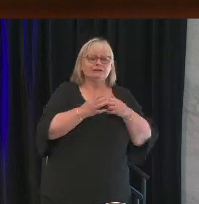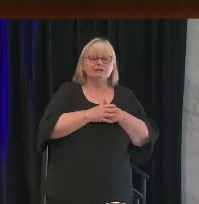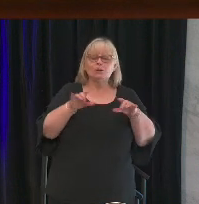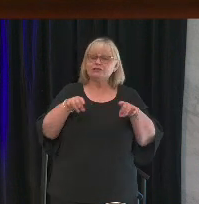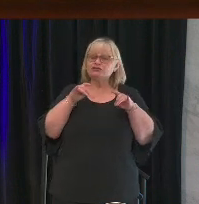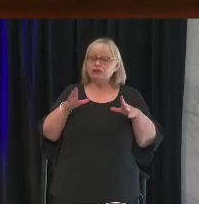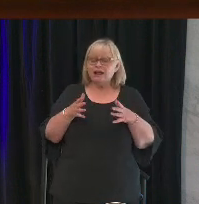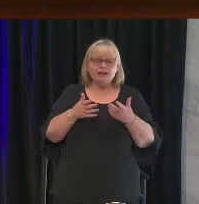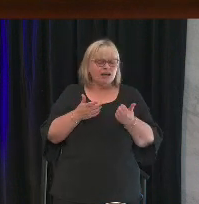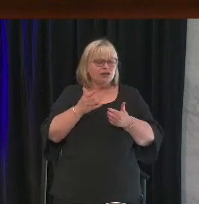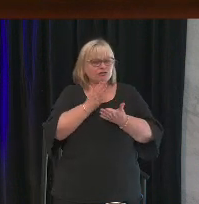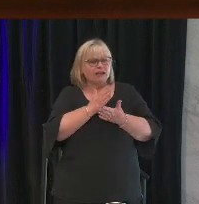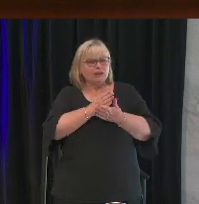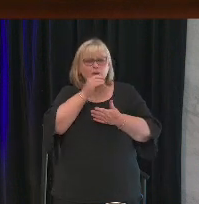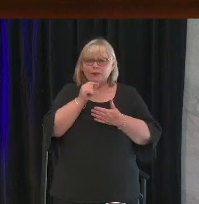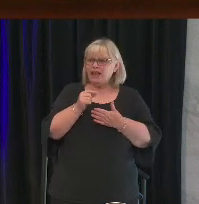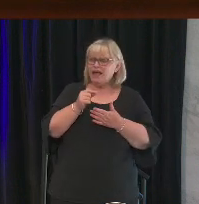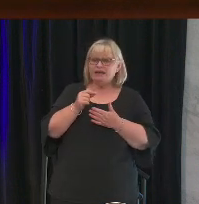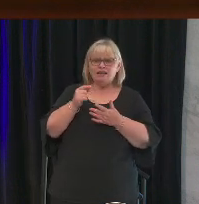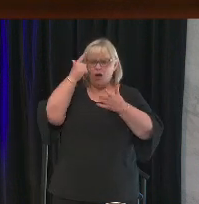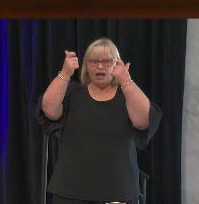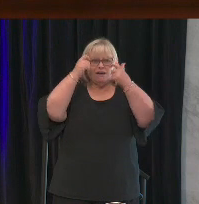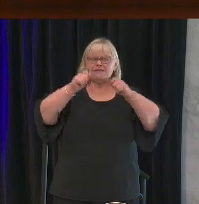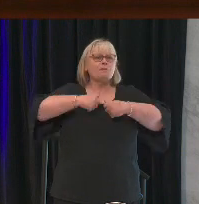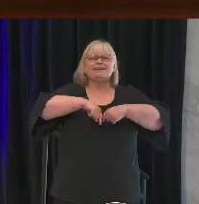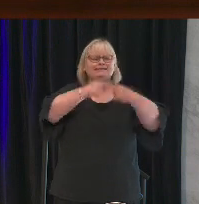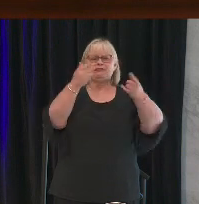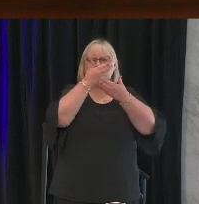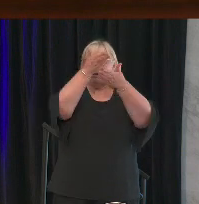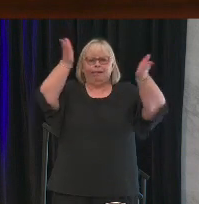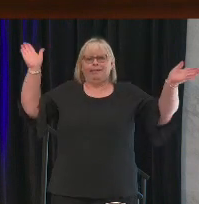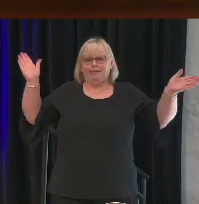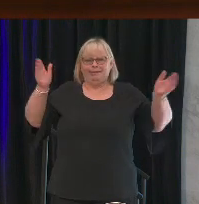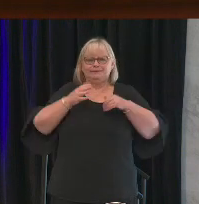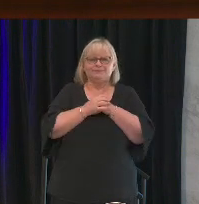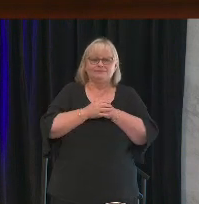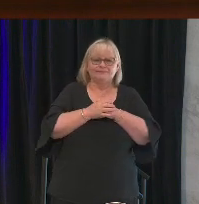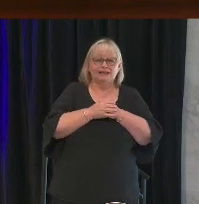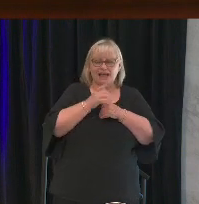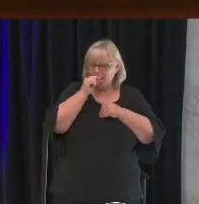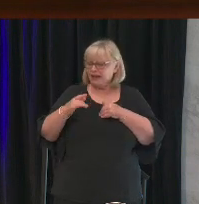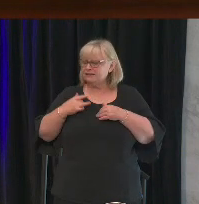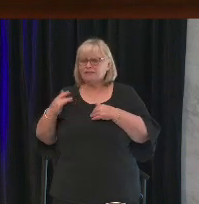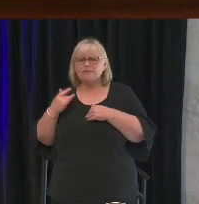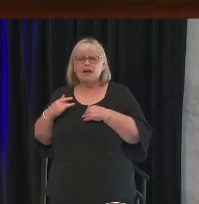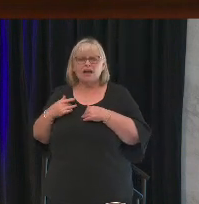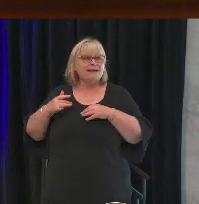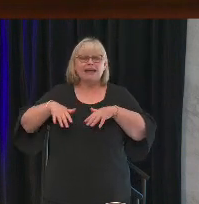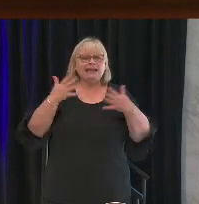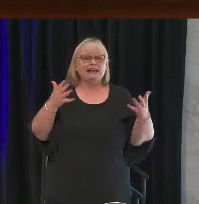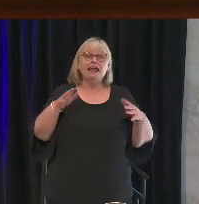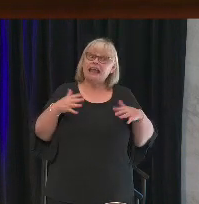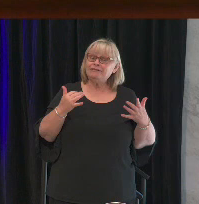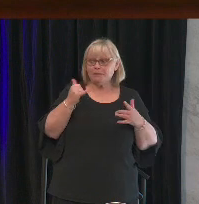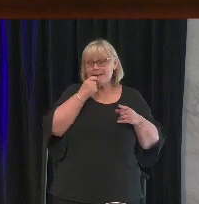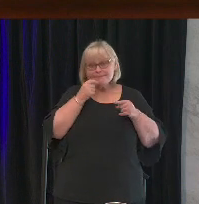where ideas come from across a very broad spectrum. They intermingle, they coexist, even when they may be at